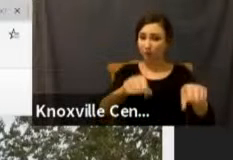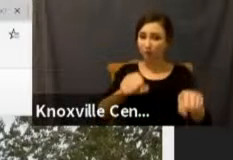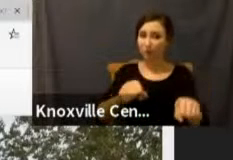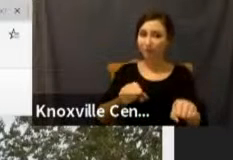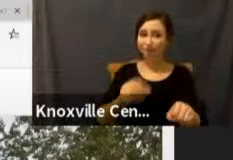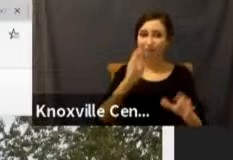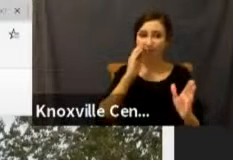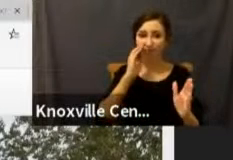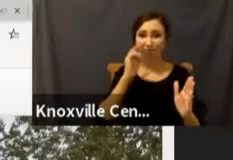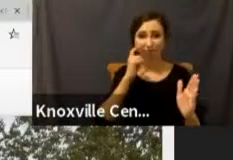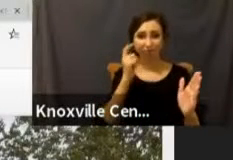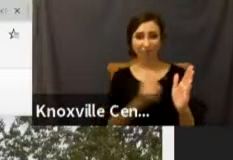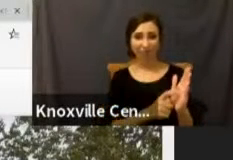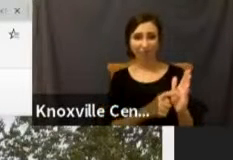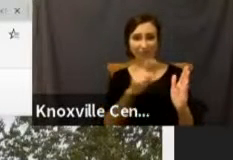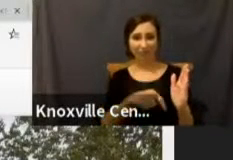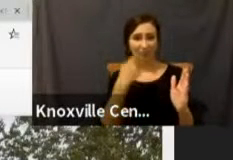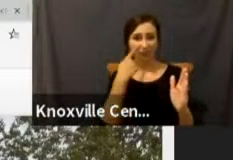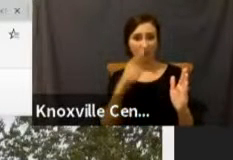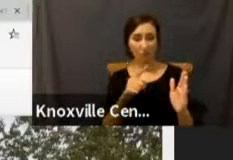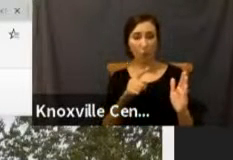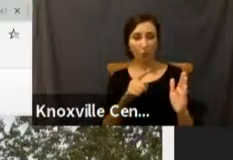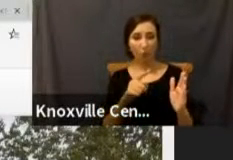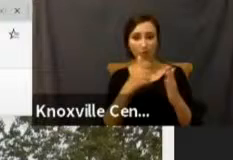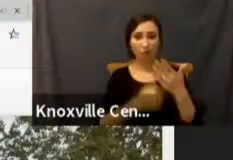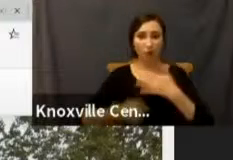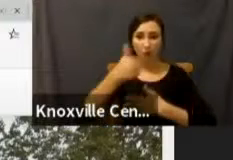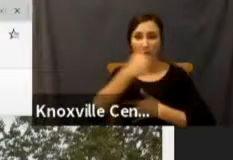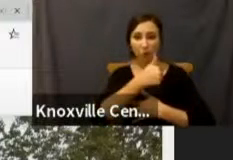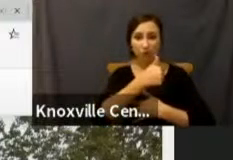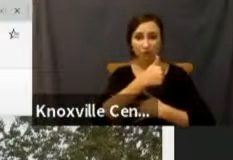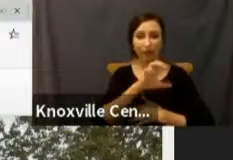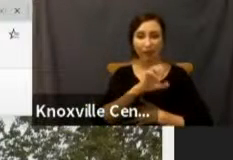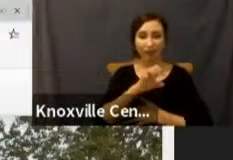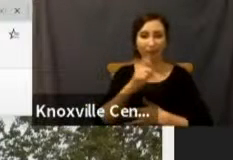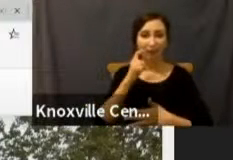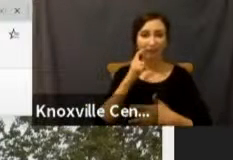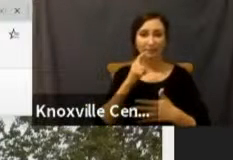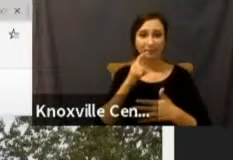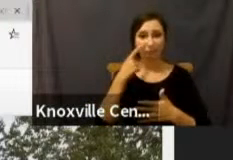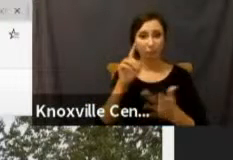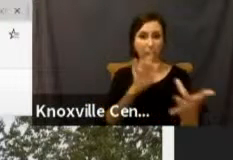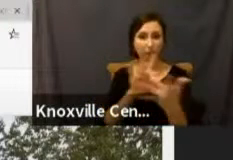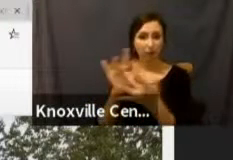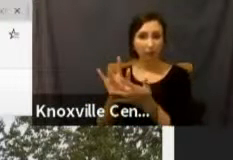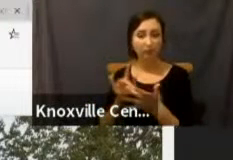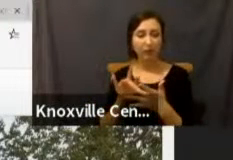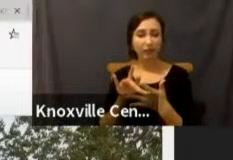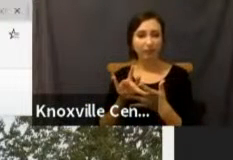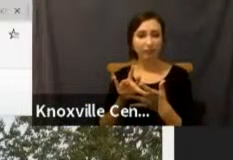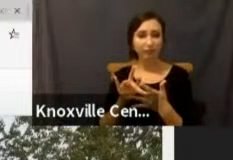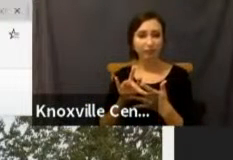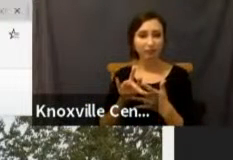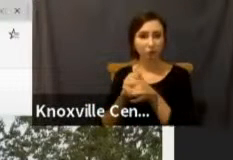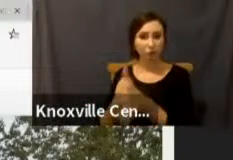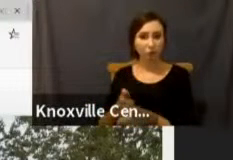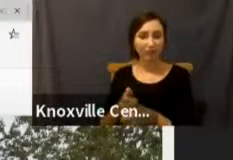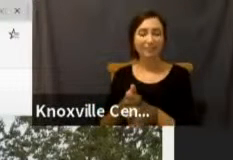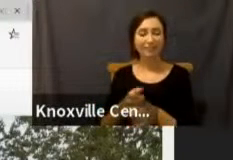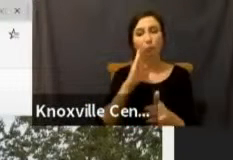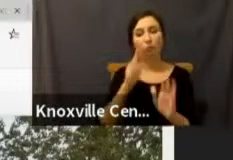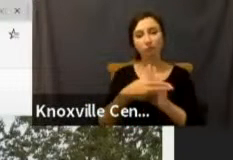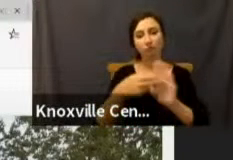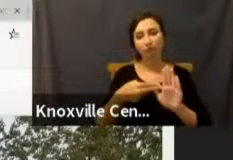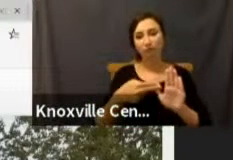prioritize our case investigations and contact tracing, we again will represent this as red. With the volume of cases that we're having,